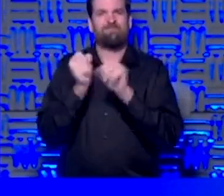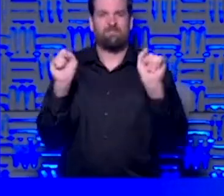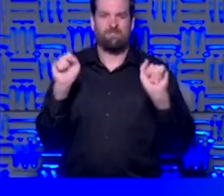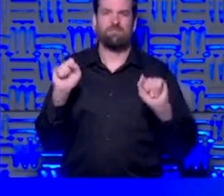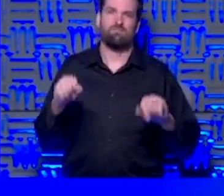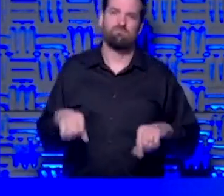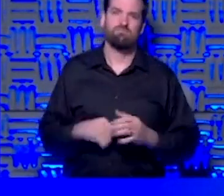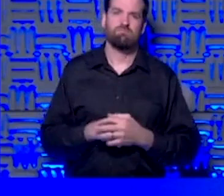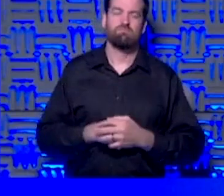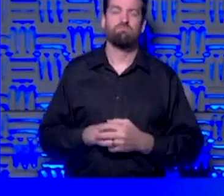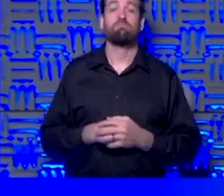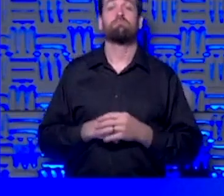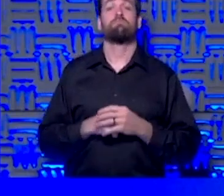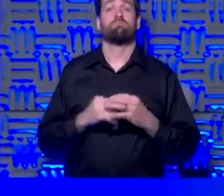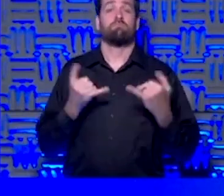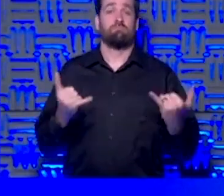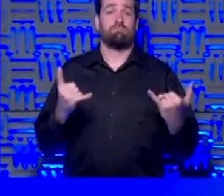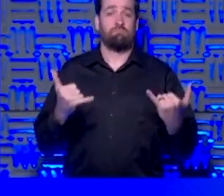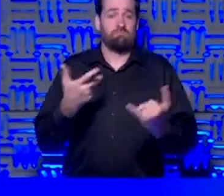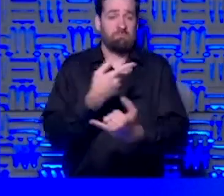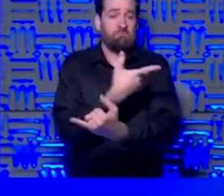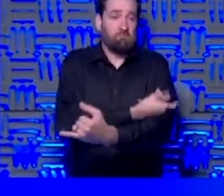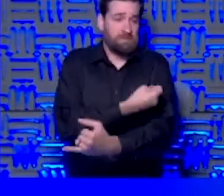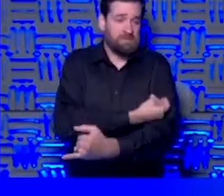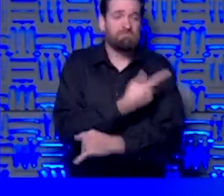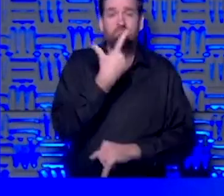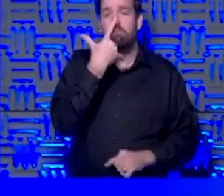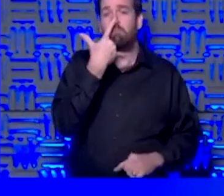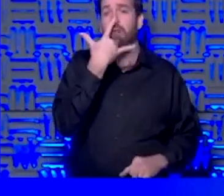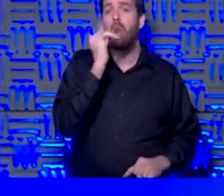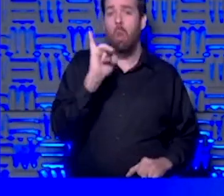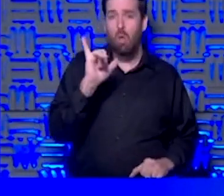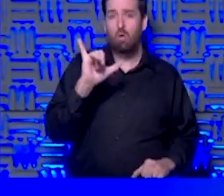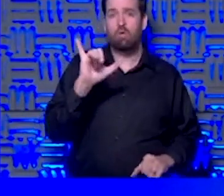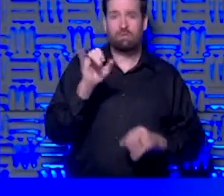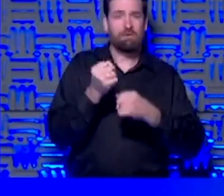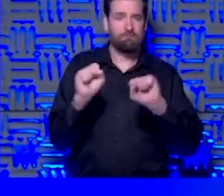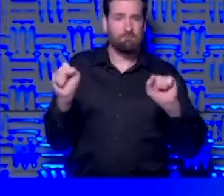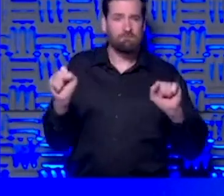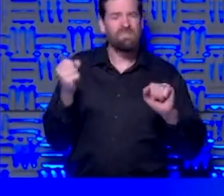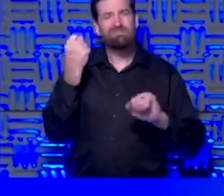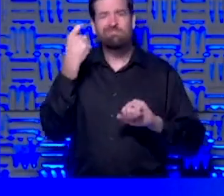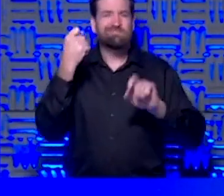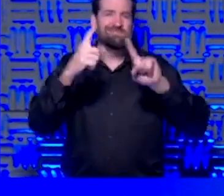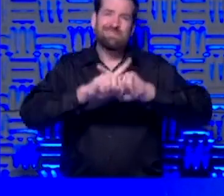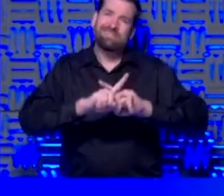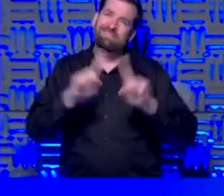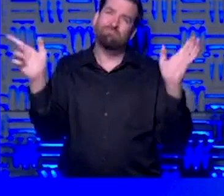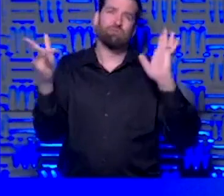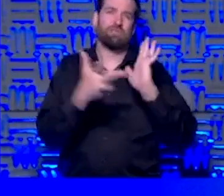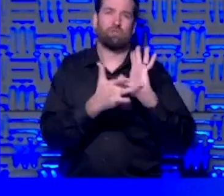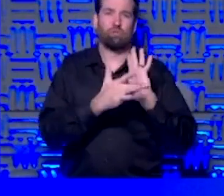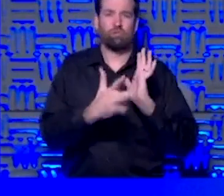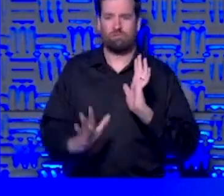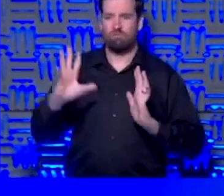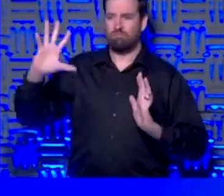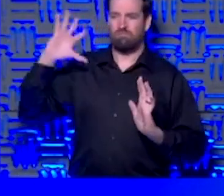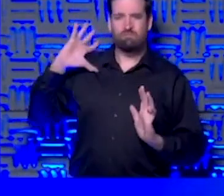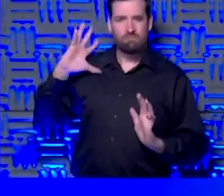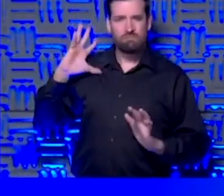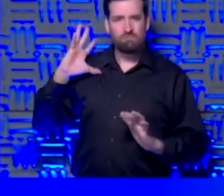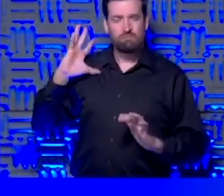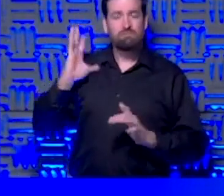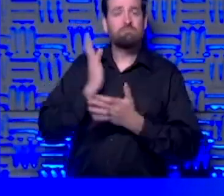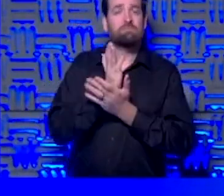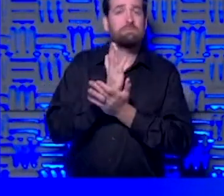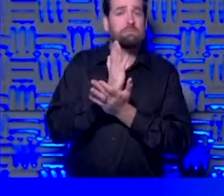right now these vaccines look safe. Again, it's a different technology than we've used in the past. Now, we are using some